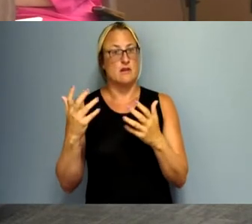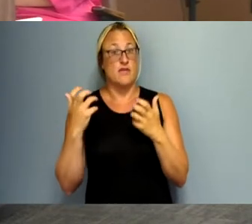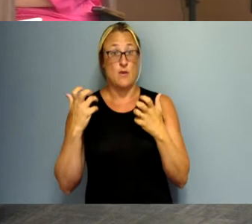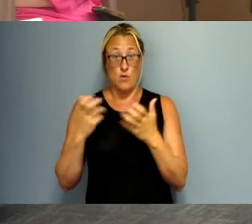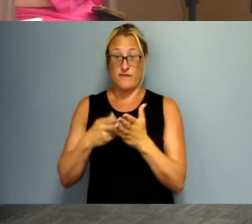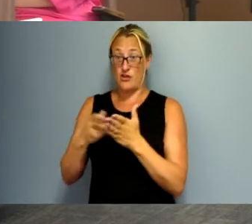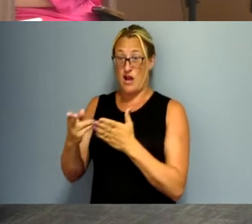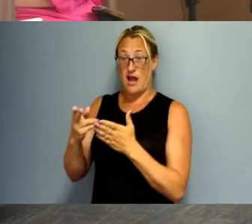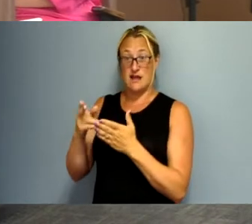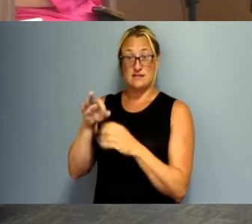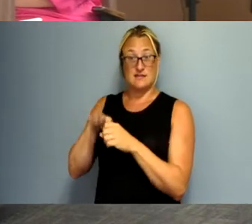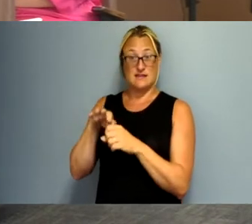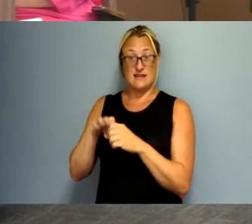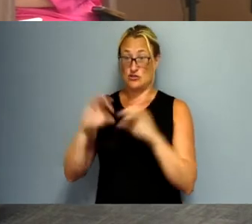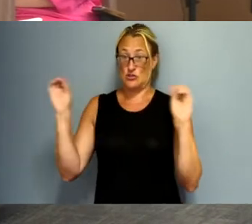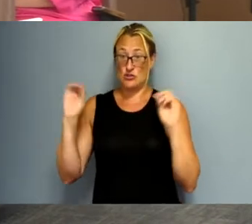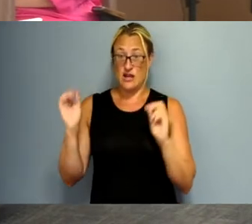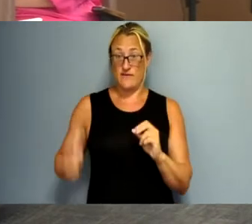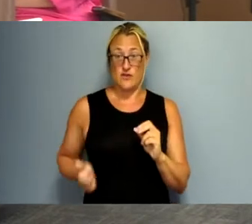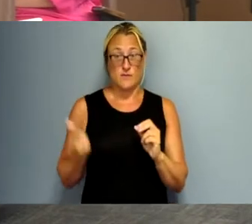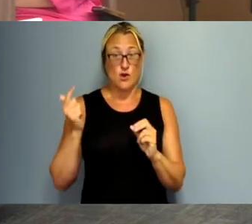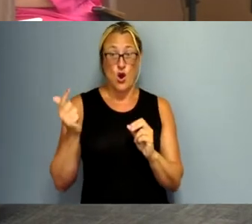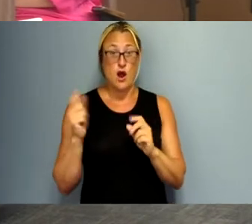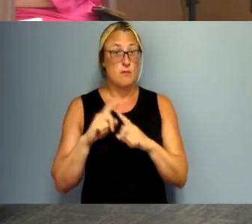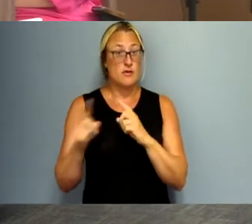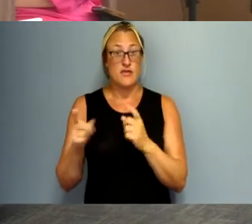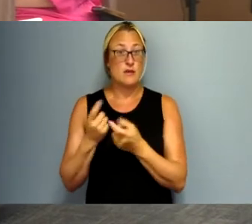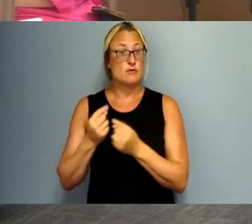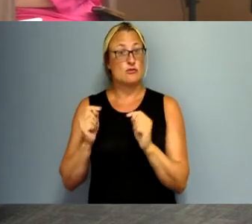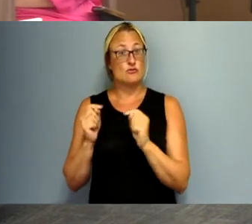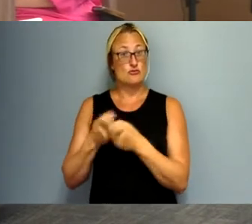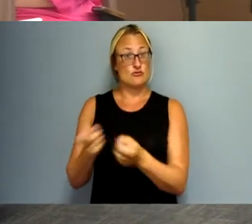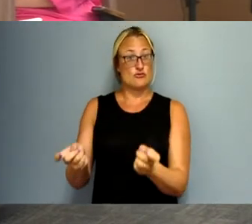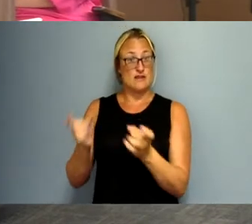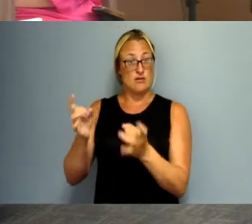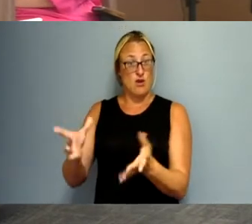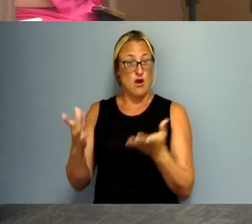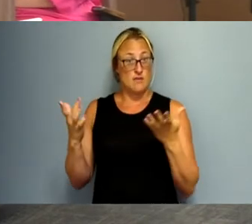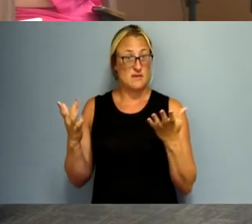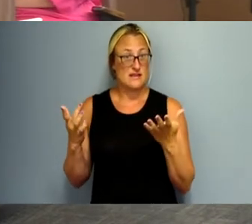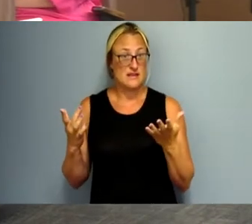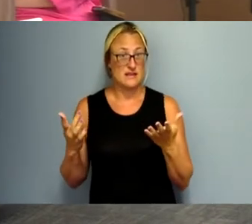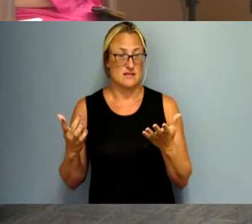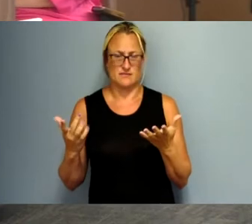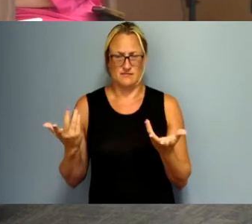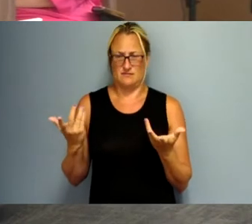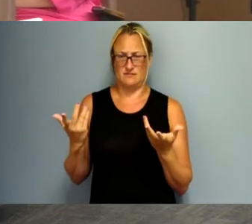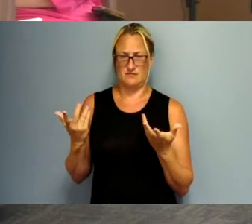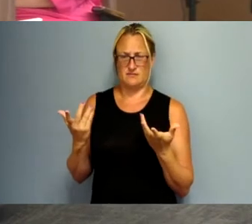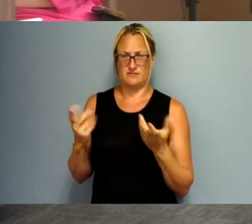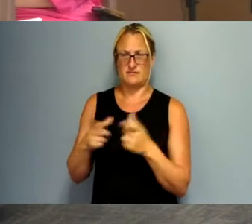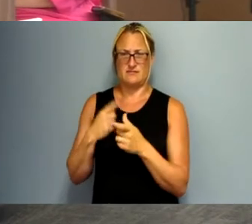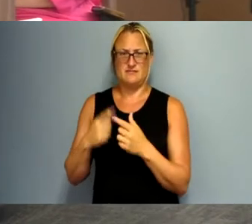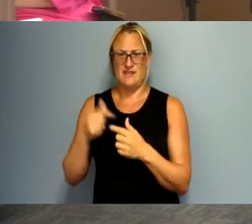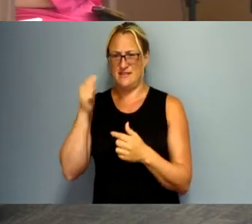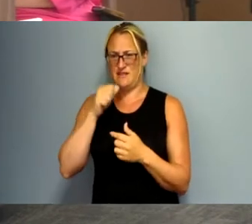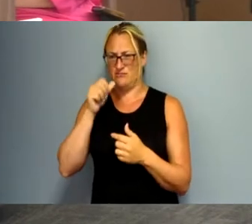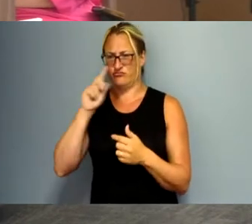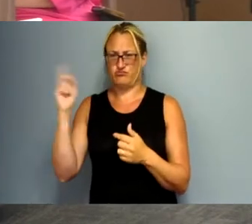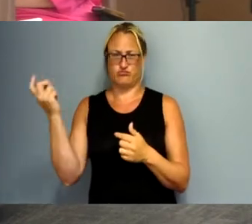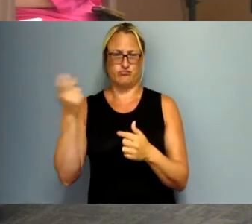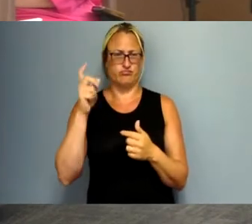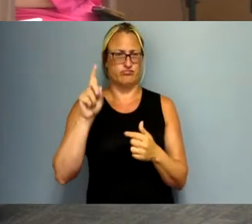of them were armed, and they were treated horribly. And this farce of girl goes up and says that Trump